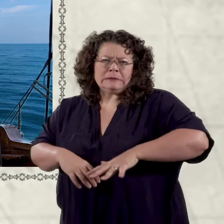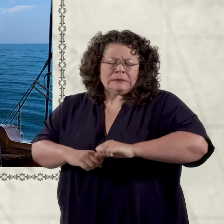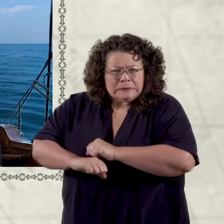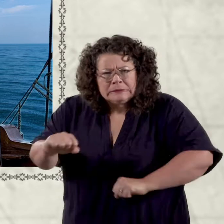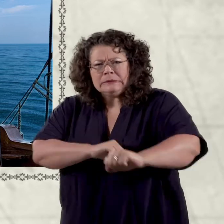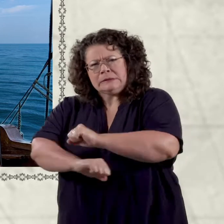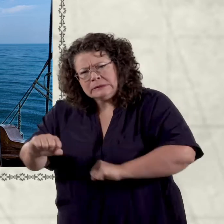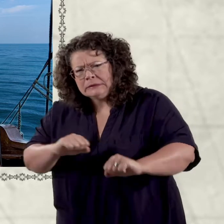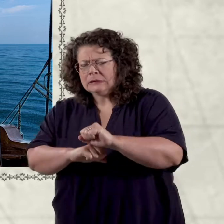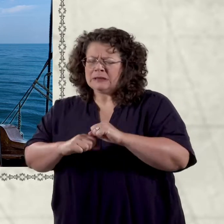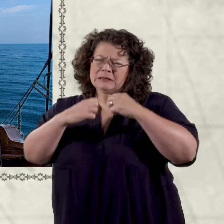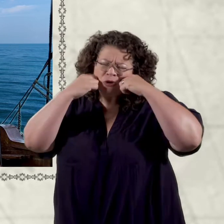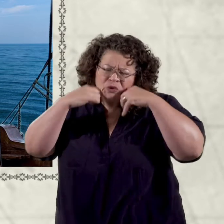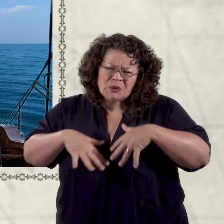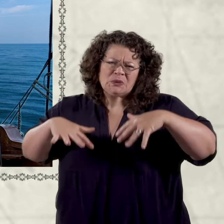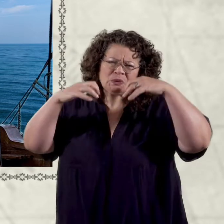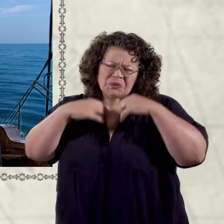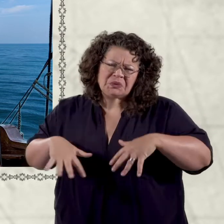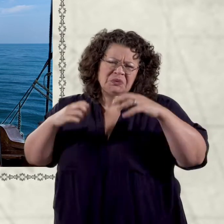work. It's sweaty work.